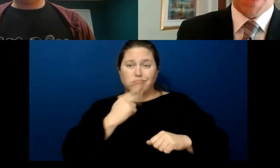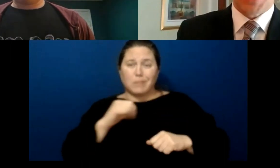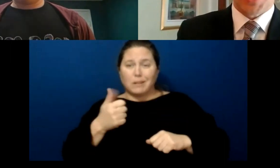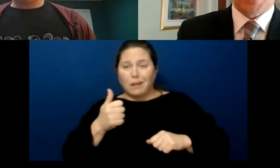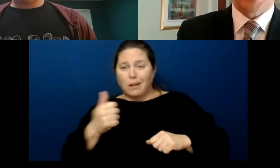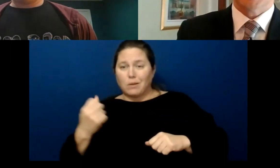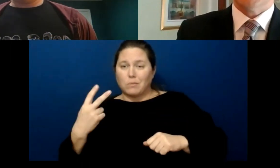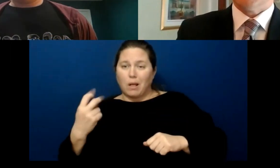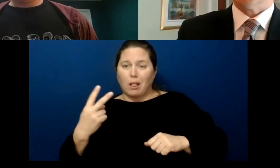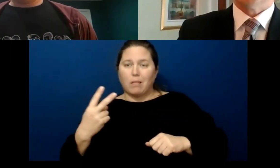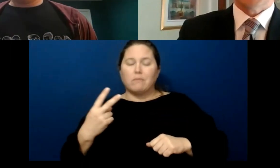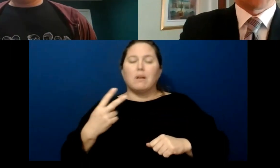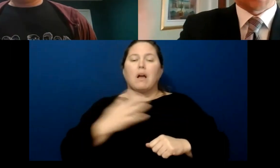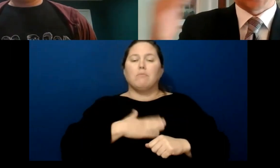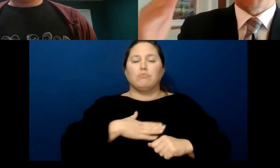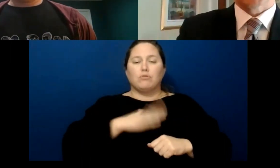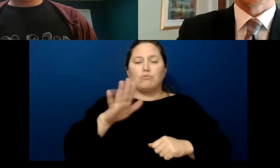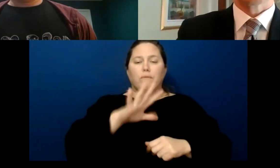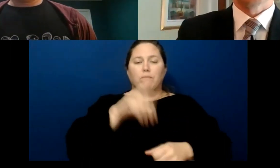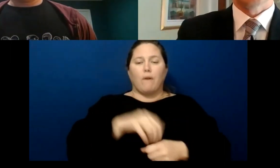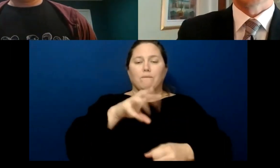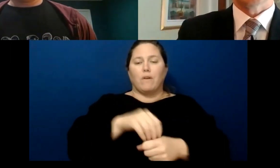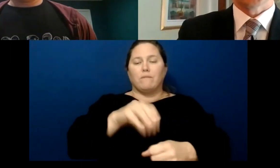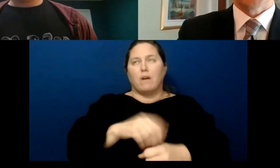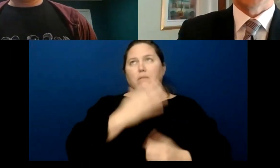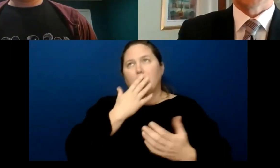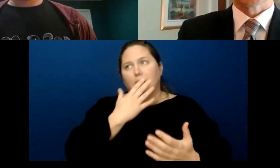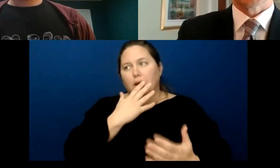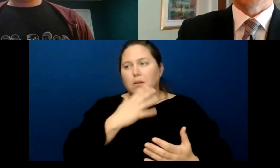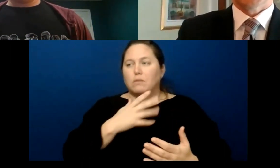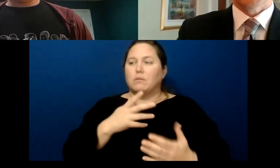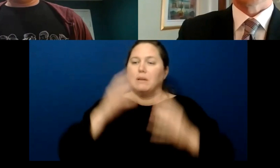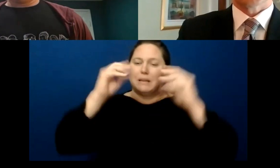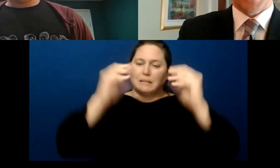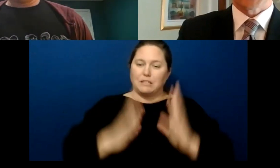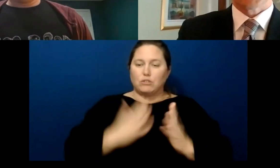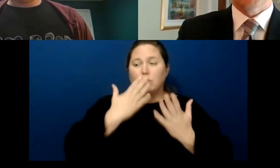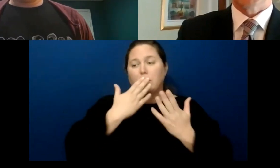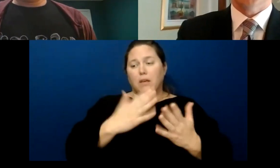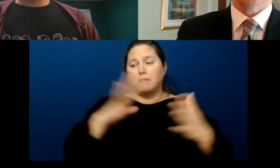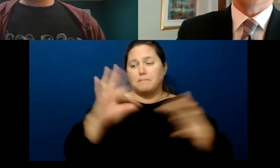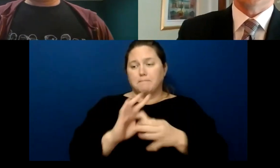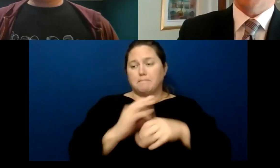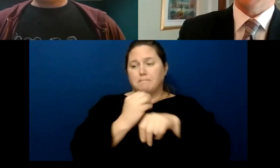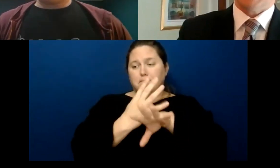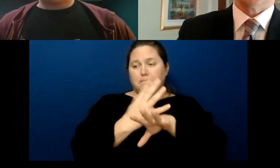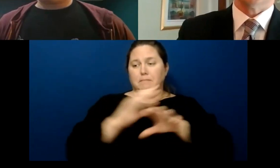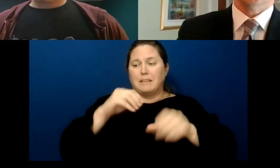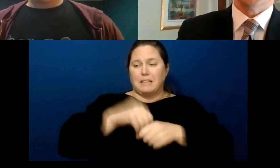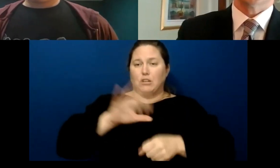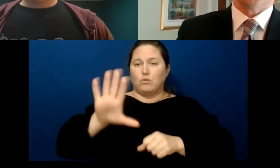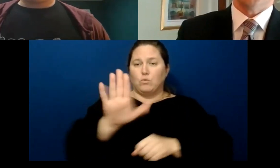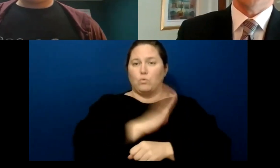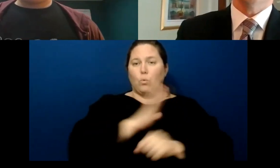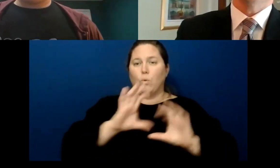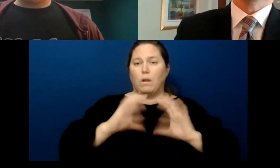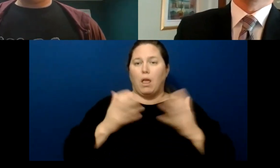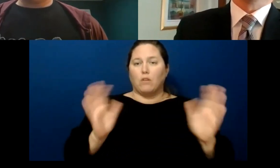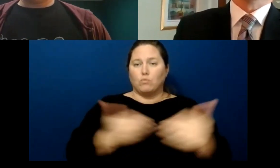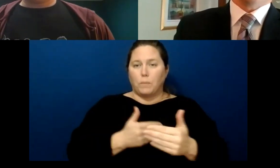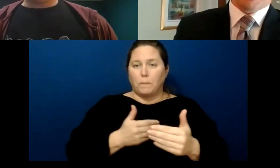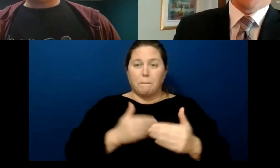your participation. Teachers, thank you for bringing your students and joining us in your classrooms. I hope you'll come back in 2 weeks for